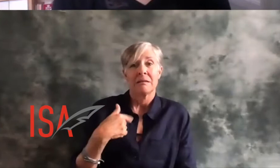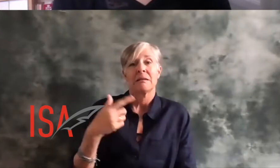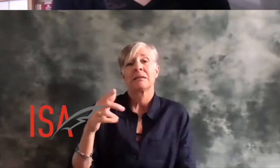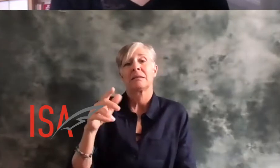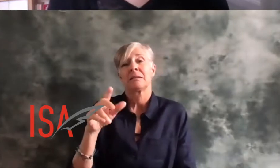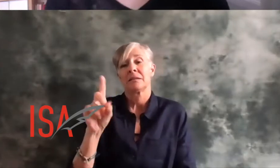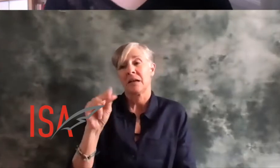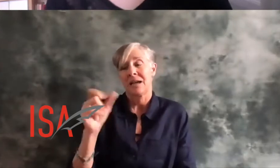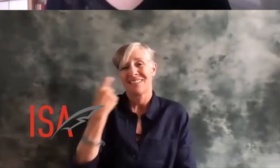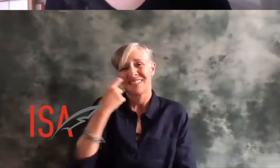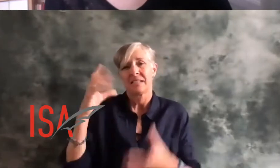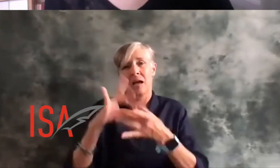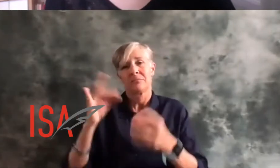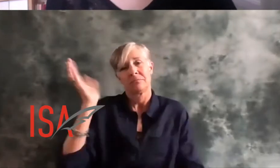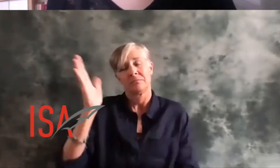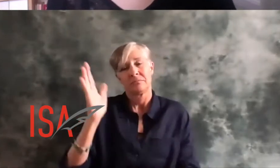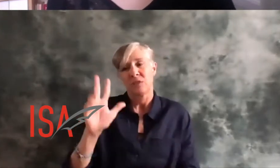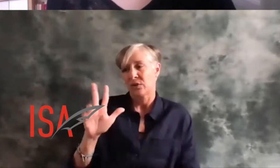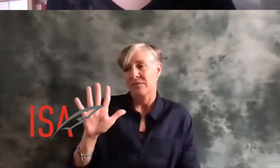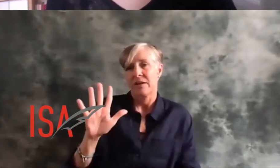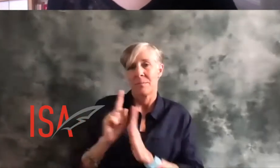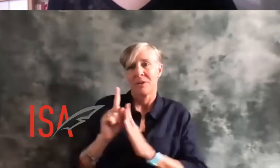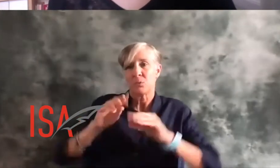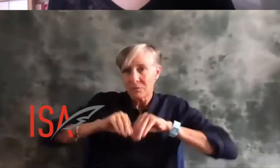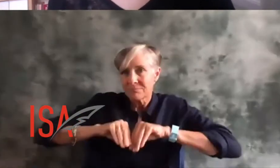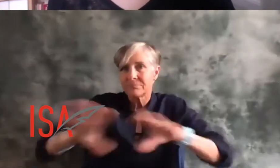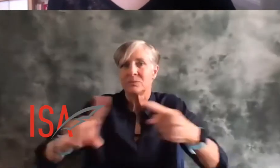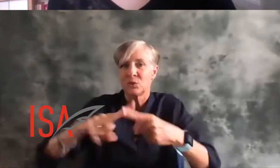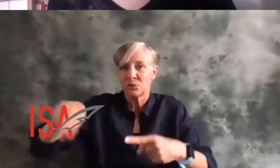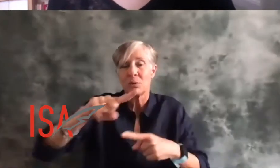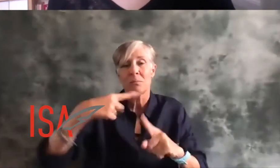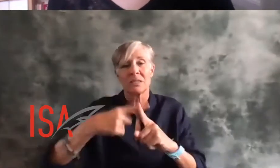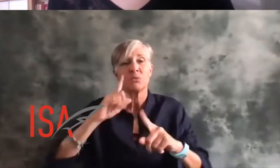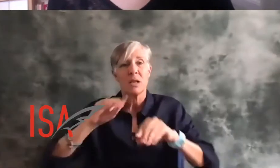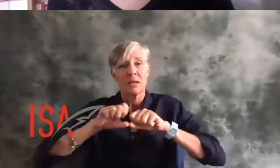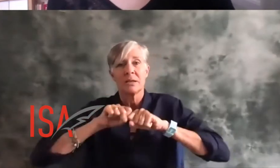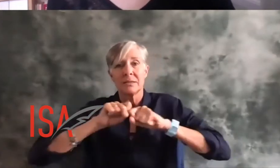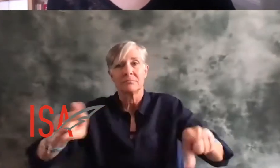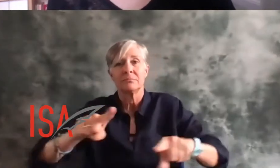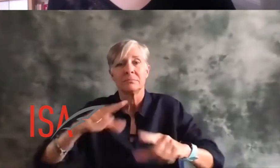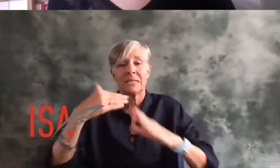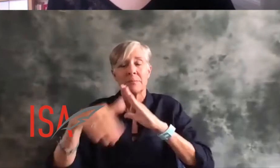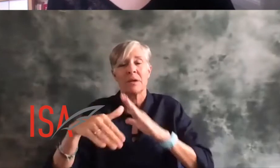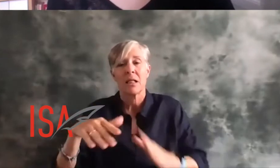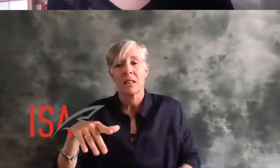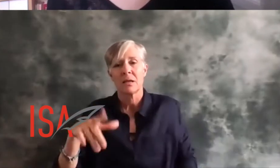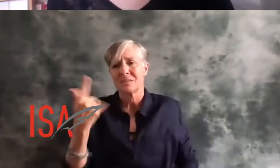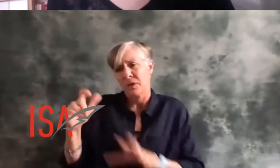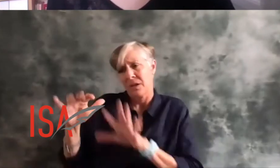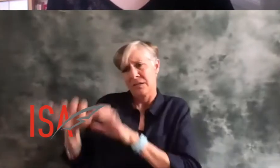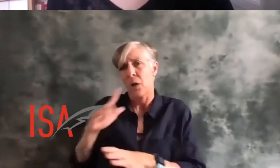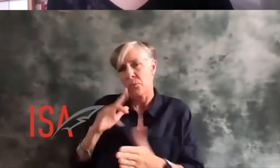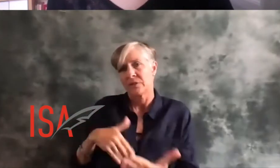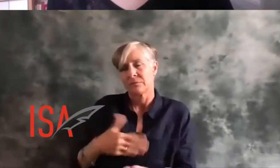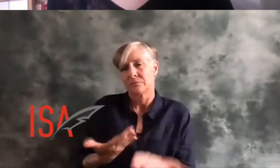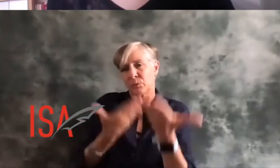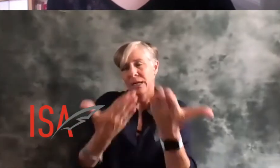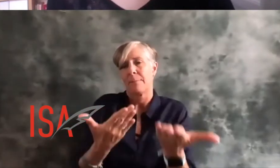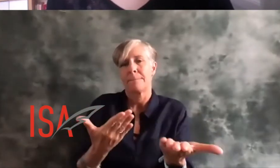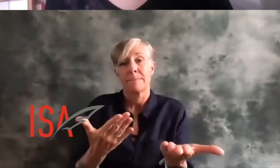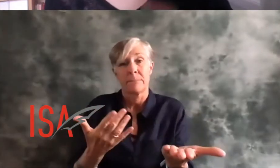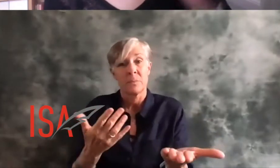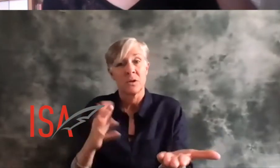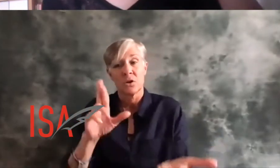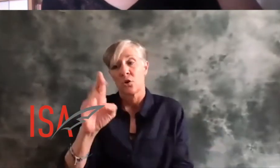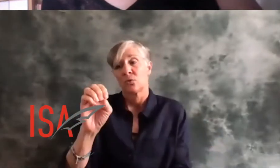minutes. And then also we're going to be sending out somebody asked in the chat, I want to address it, is a